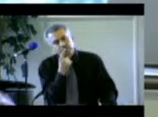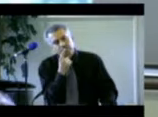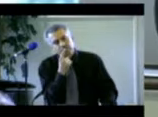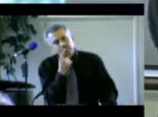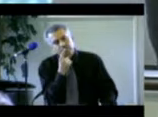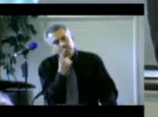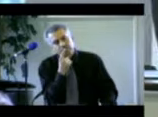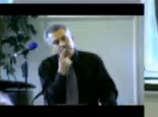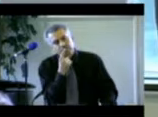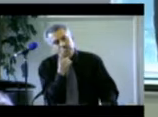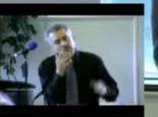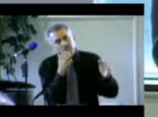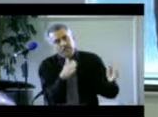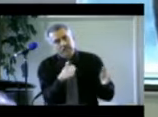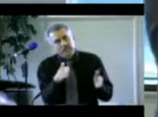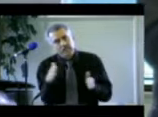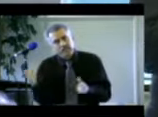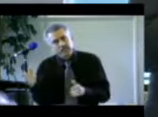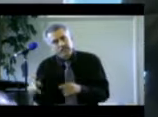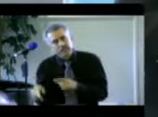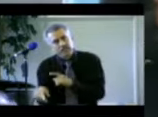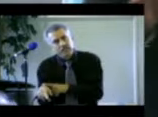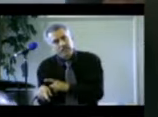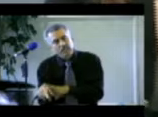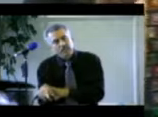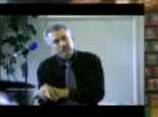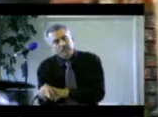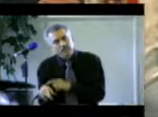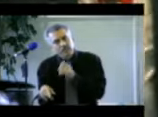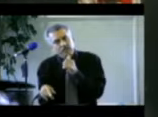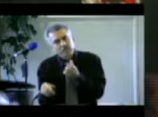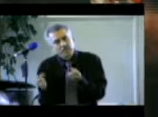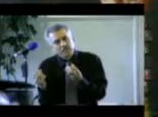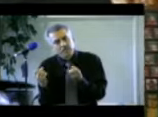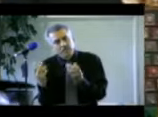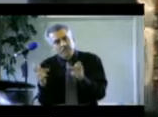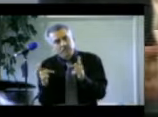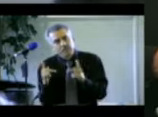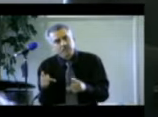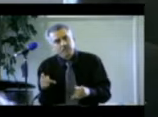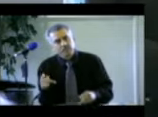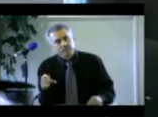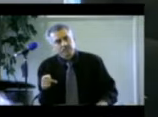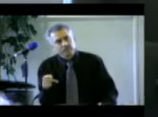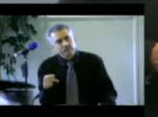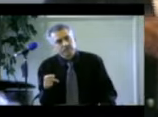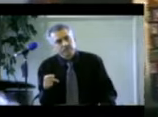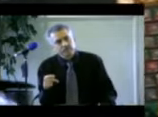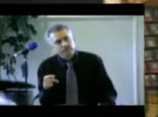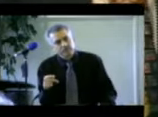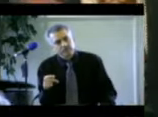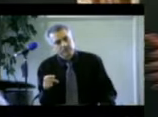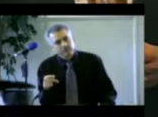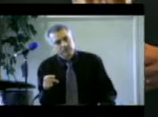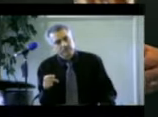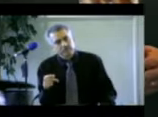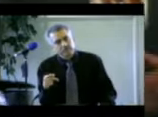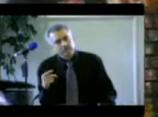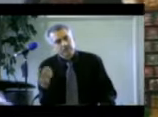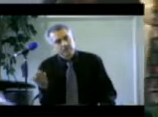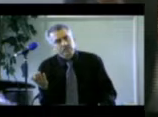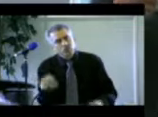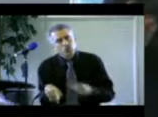So he planned it at a time when there wouldn't be a lot of people. And so I believe it was a sunrise. You could make many, many arguments at other